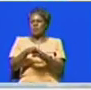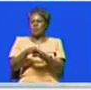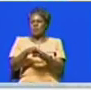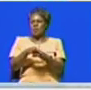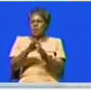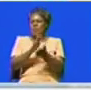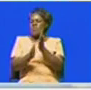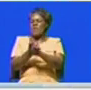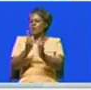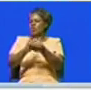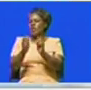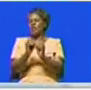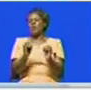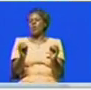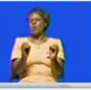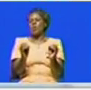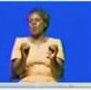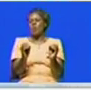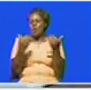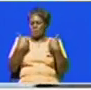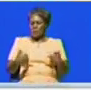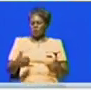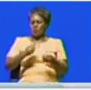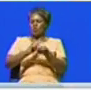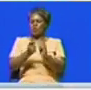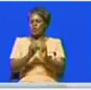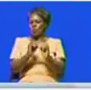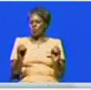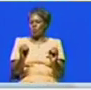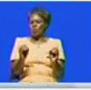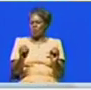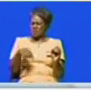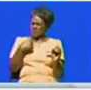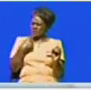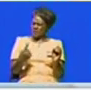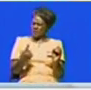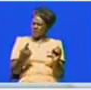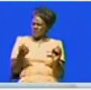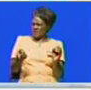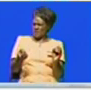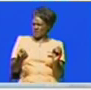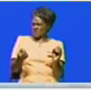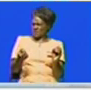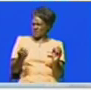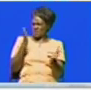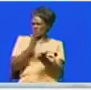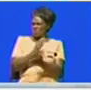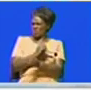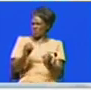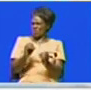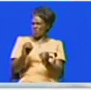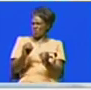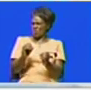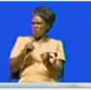without changing anything, without changing any personnel, without mopping up anything. And we are saying that would be vain because the